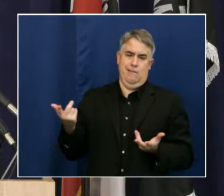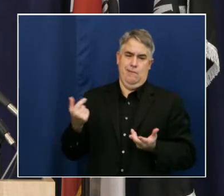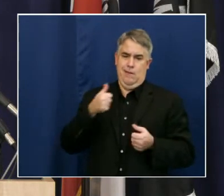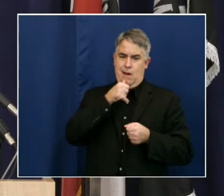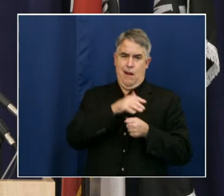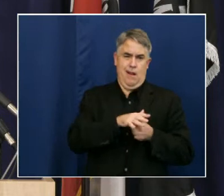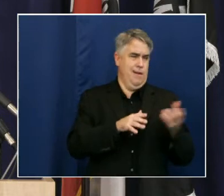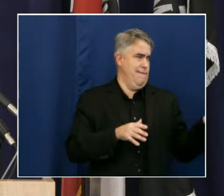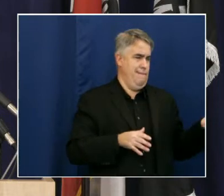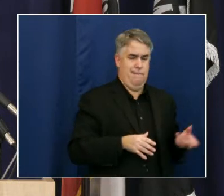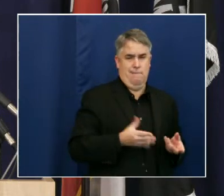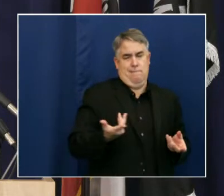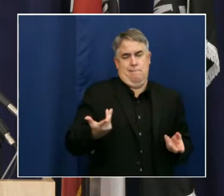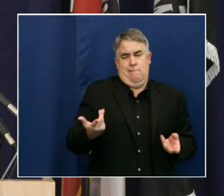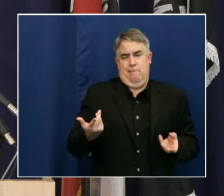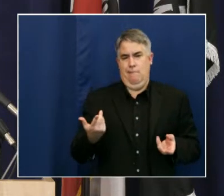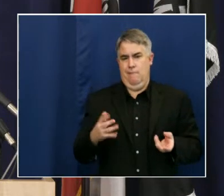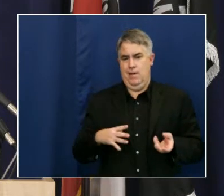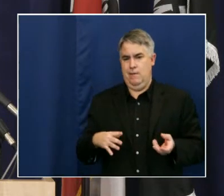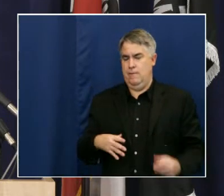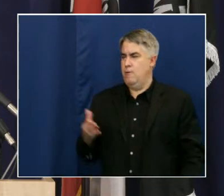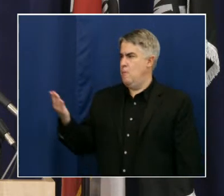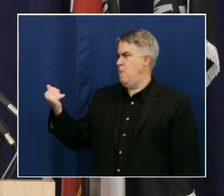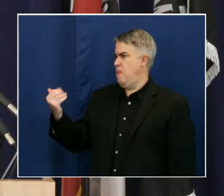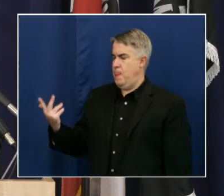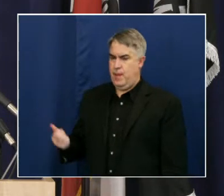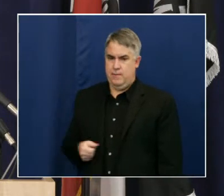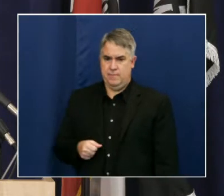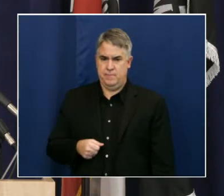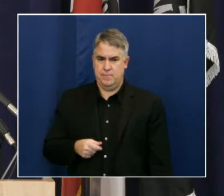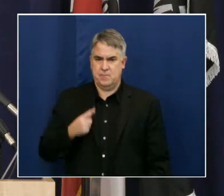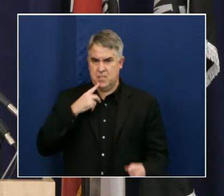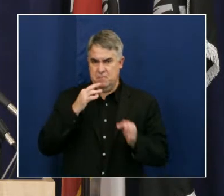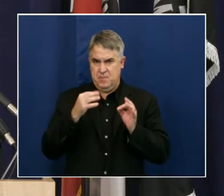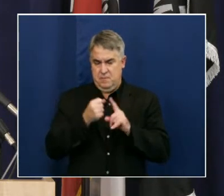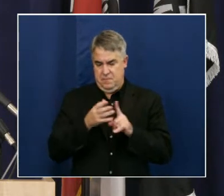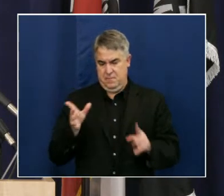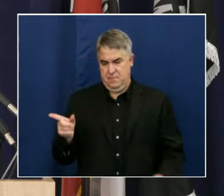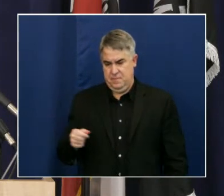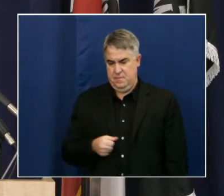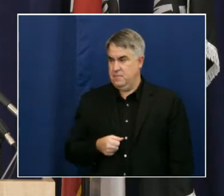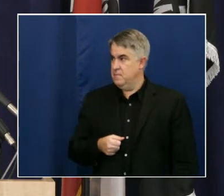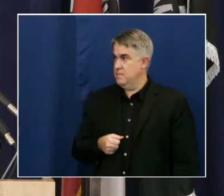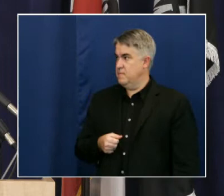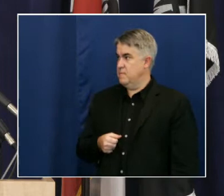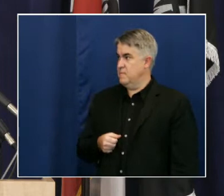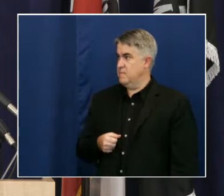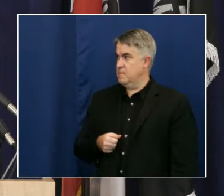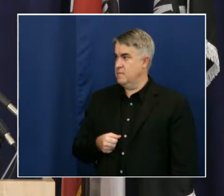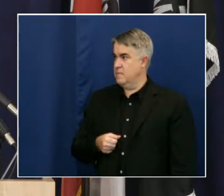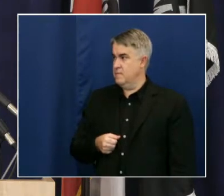that's a problem, but that is a good problem. But I'll let Dr. McDonald walk through what they may do at the end of the day.